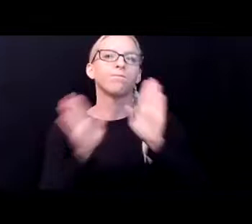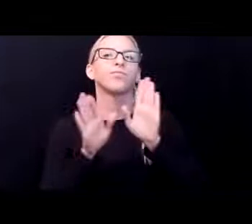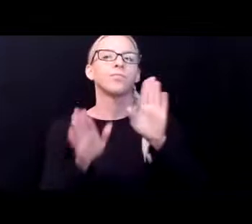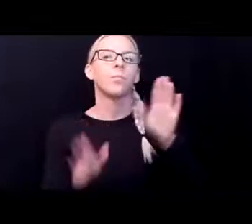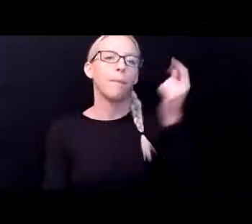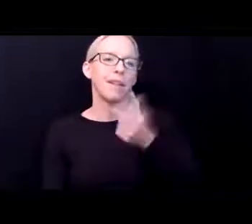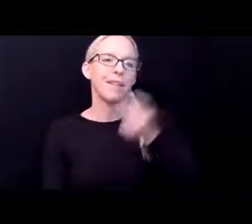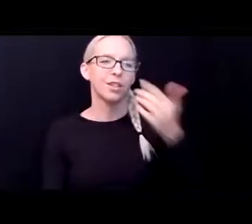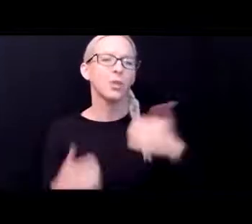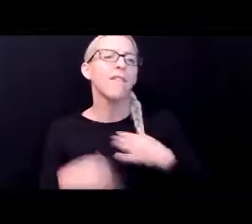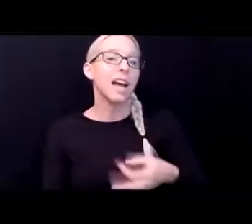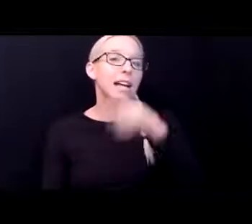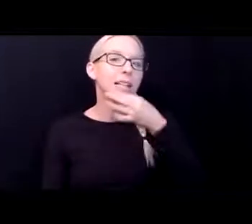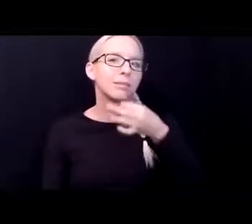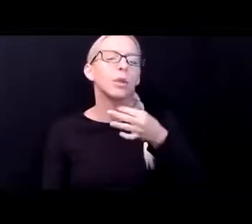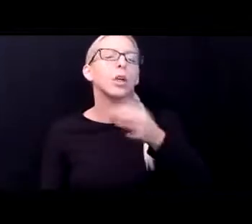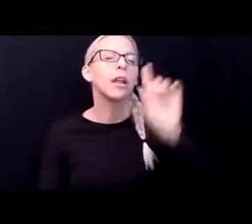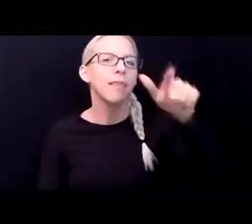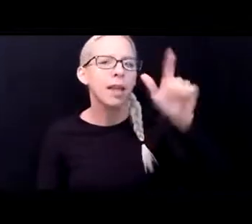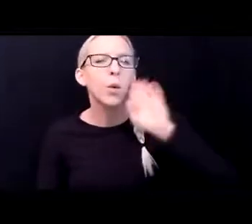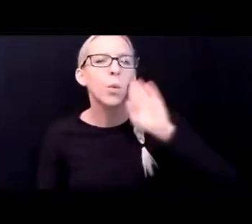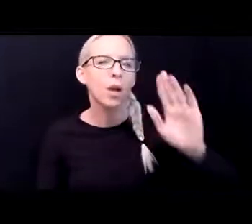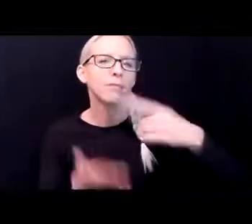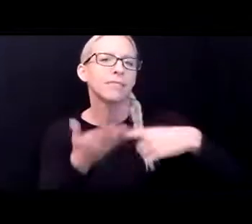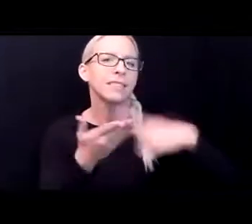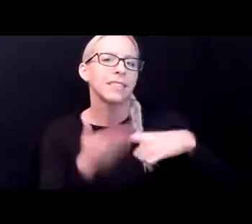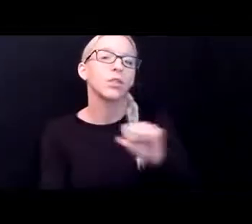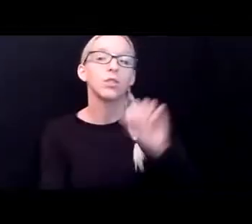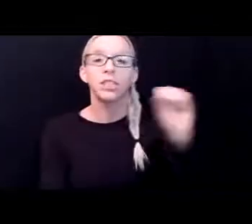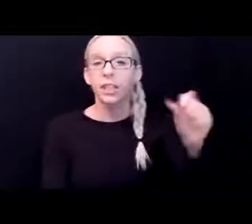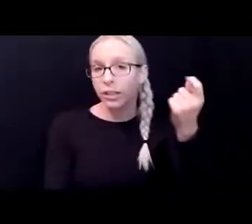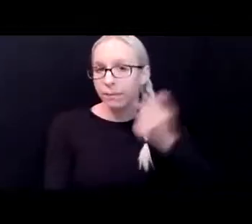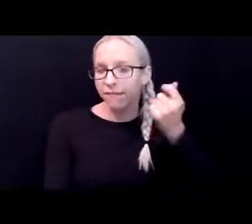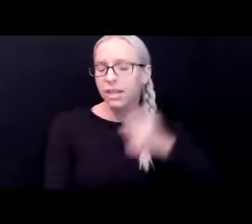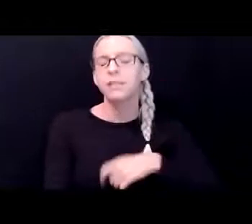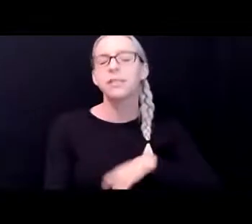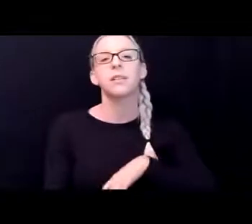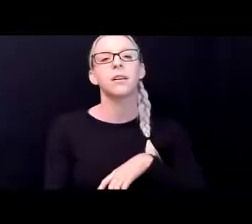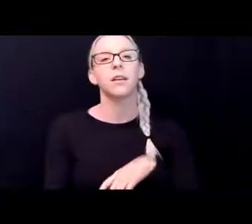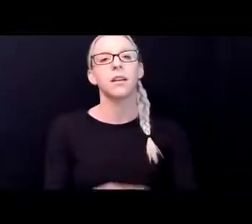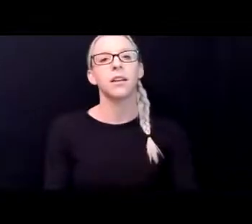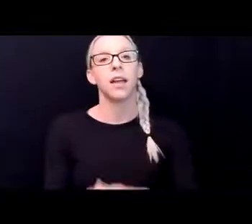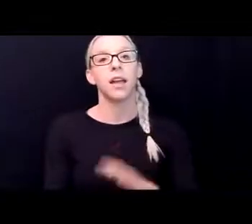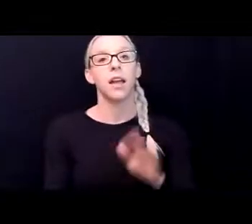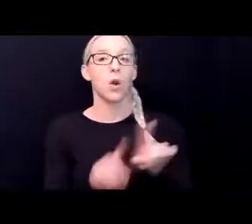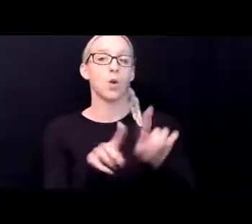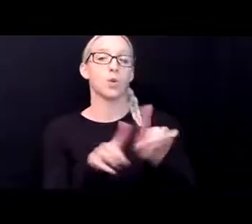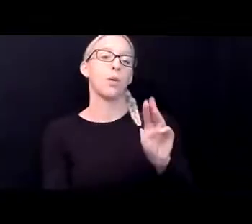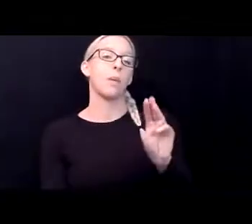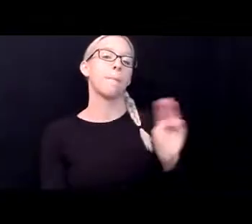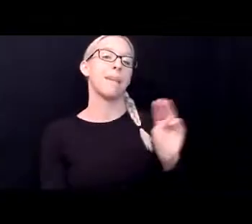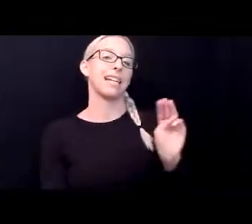expert on those coming on a little bit later regarding Social Security benefits and also one of our Medicaid waiver